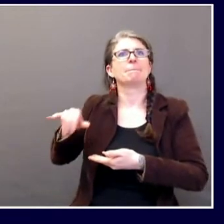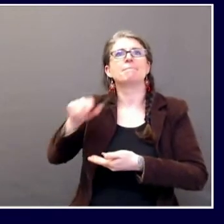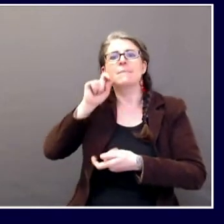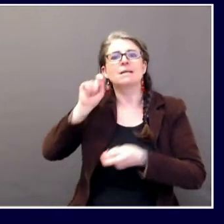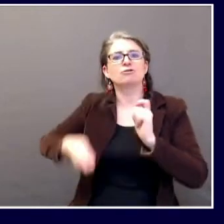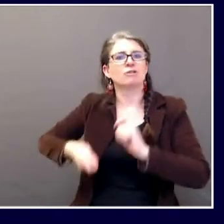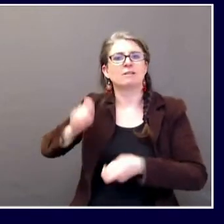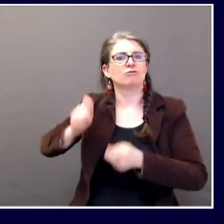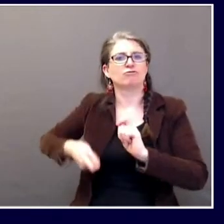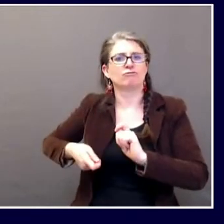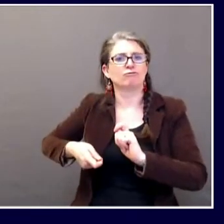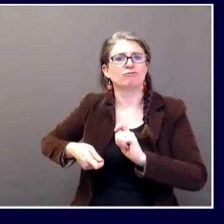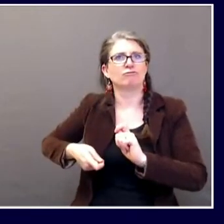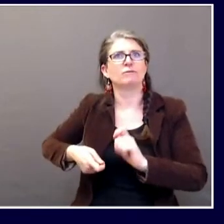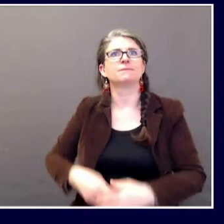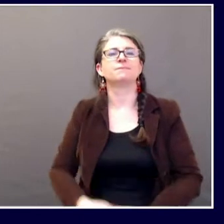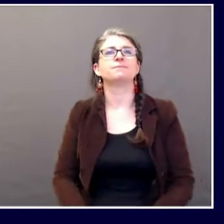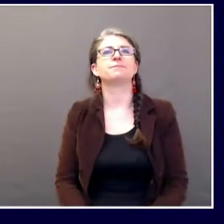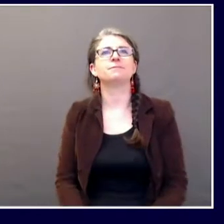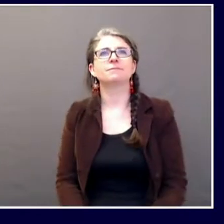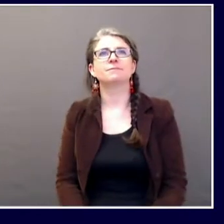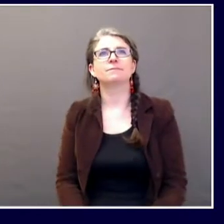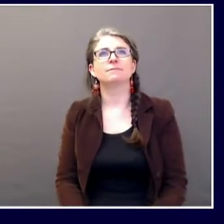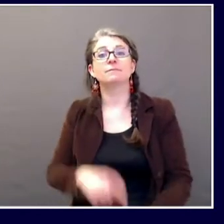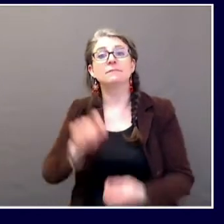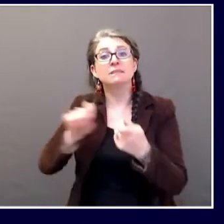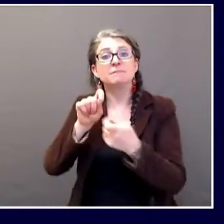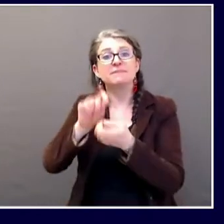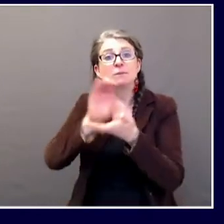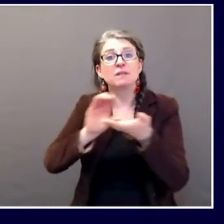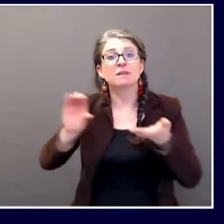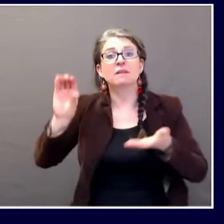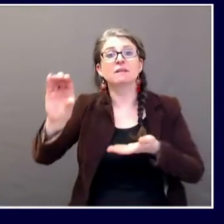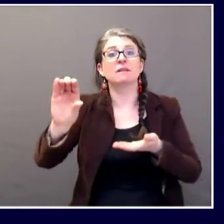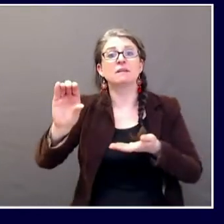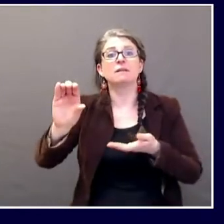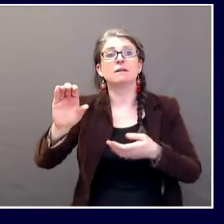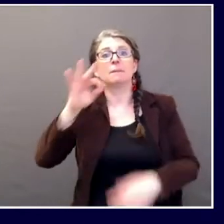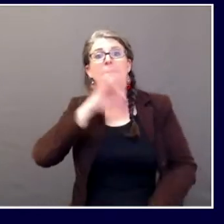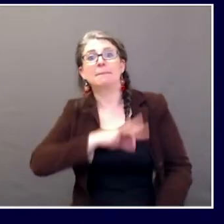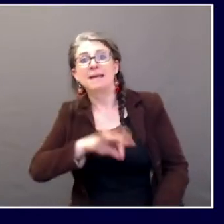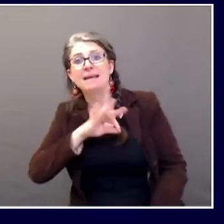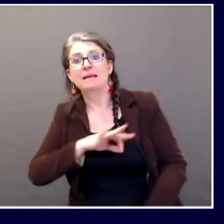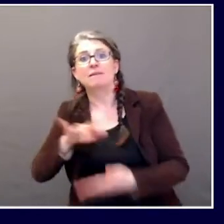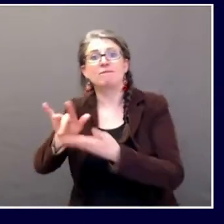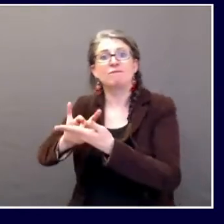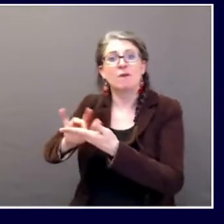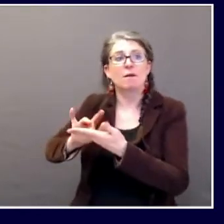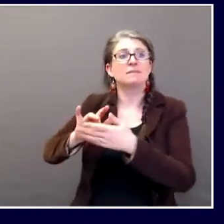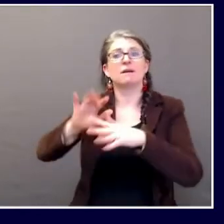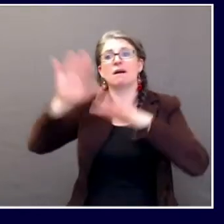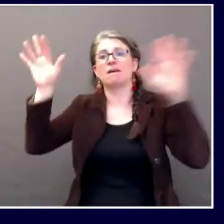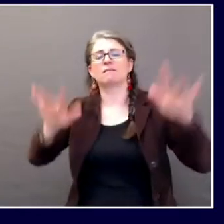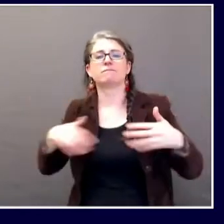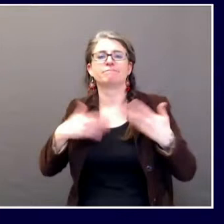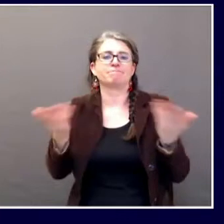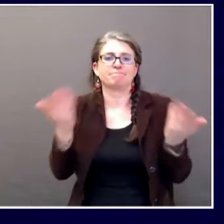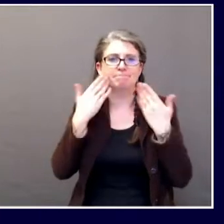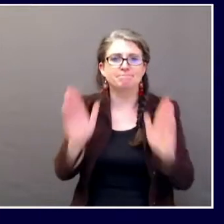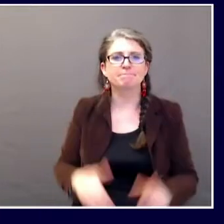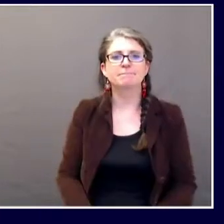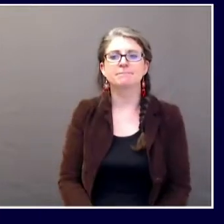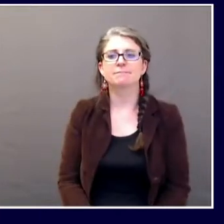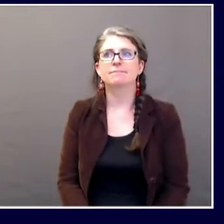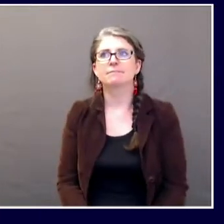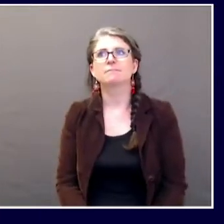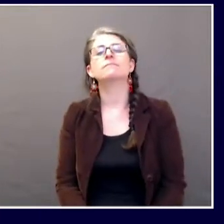to Maine, that's the question on the table. All right, great. And then one other question. Given our readership, we get a lot of